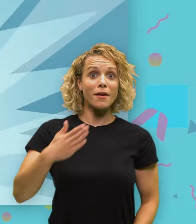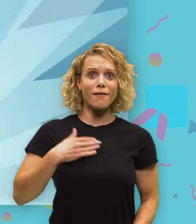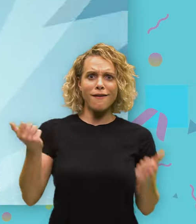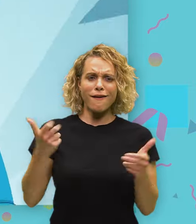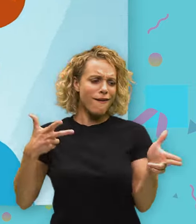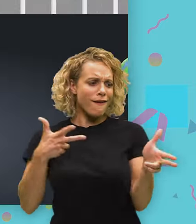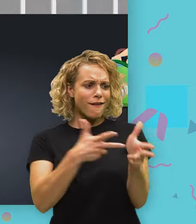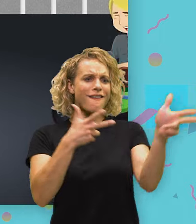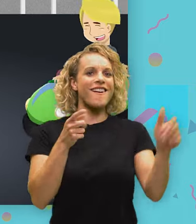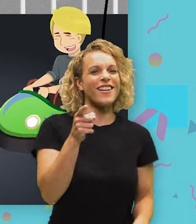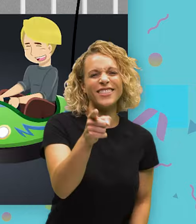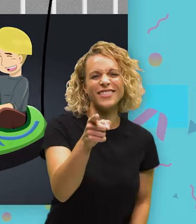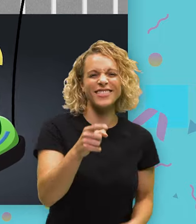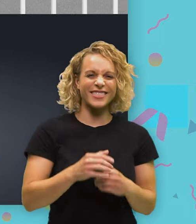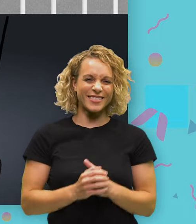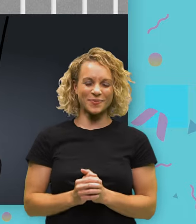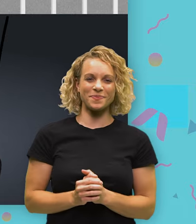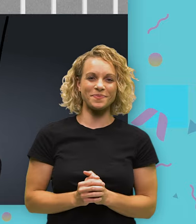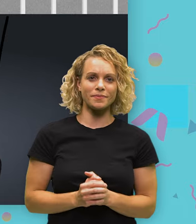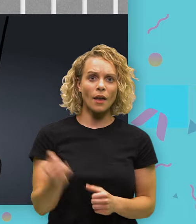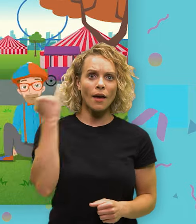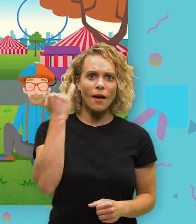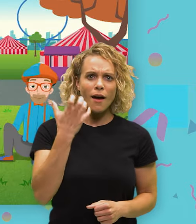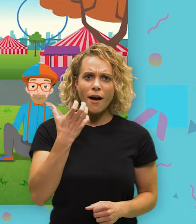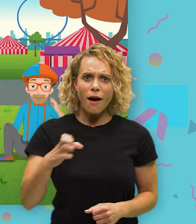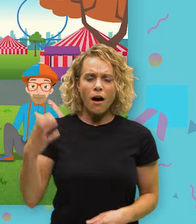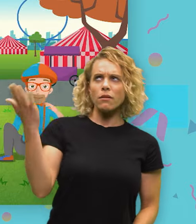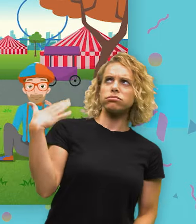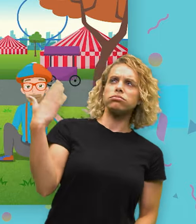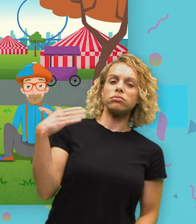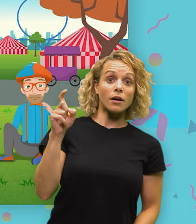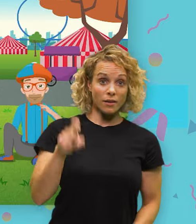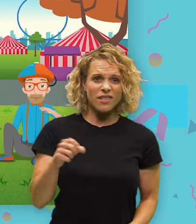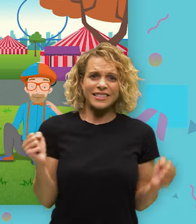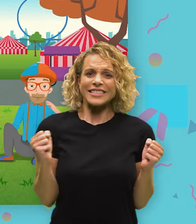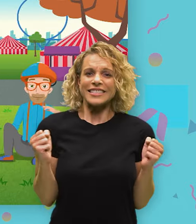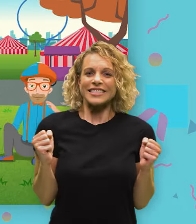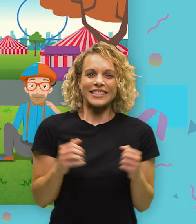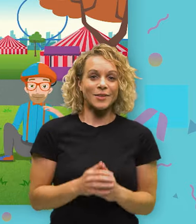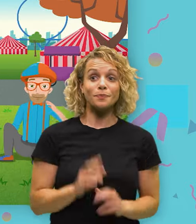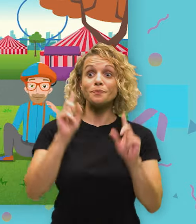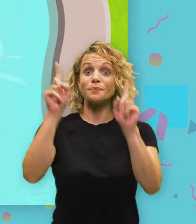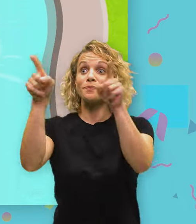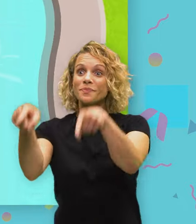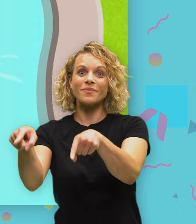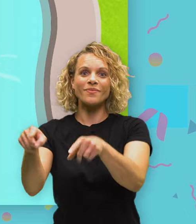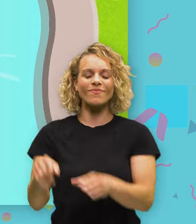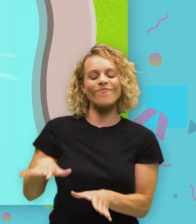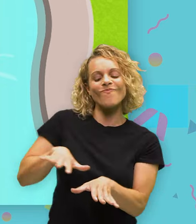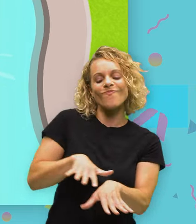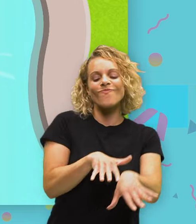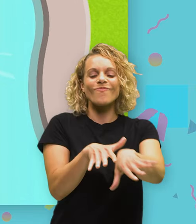I'll bump my car into you. If it's hot and we could use a shiver, well, we could